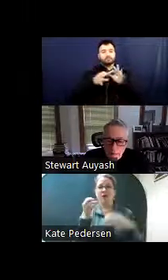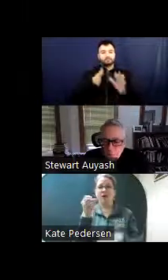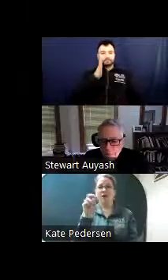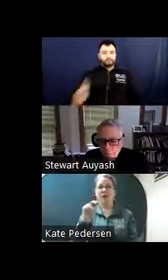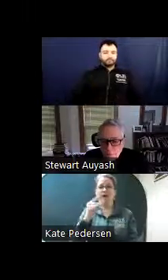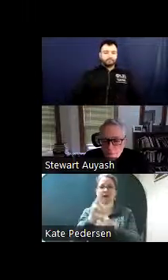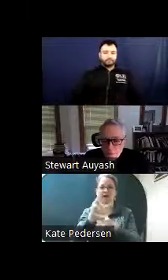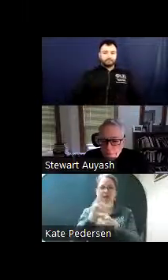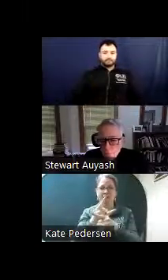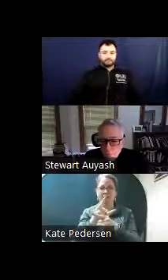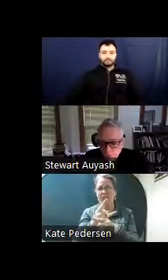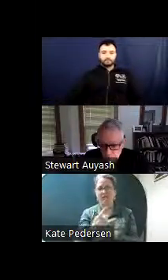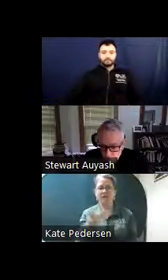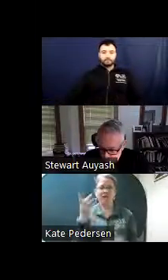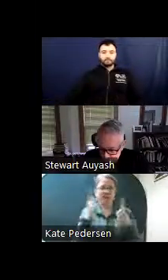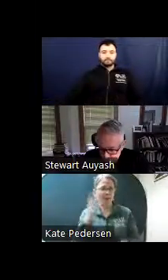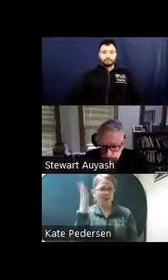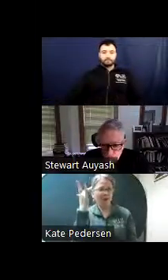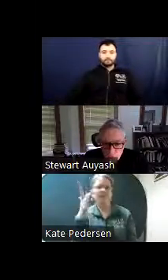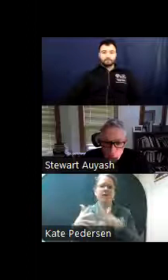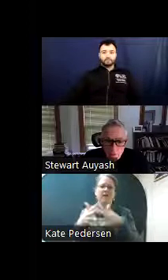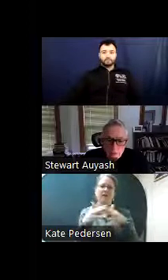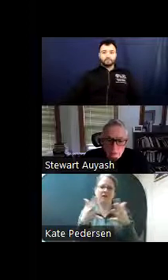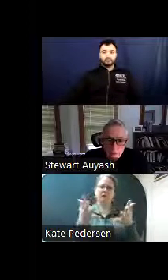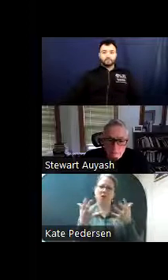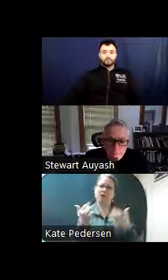It happened because Americans wanted it.